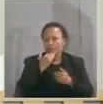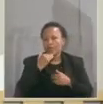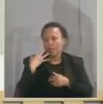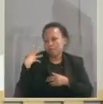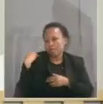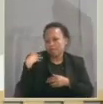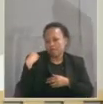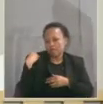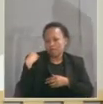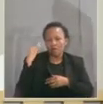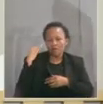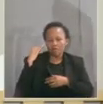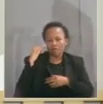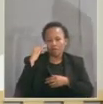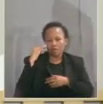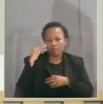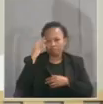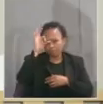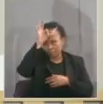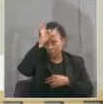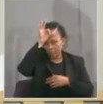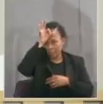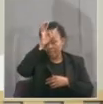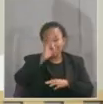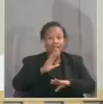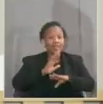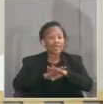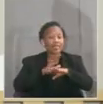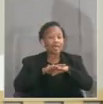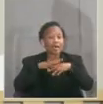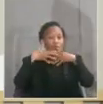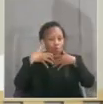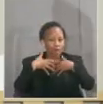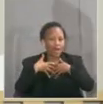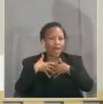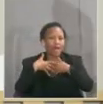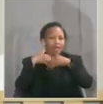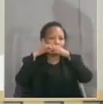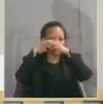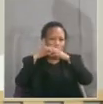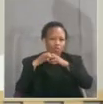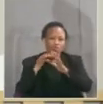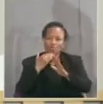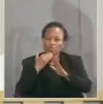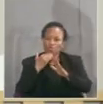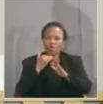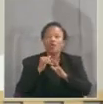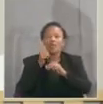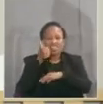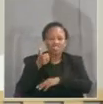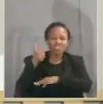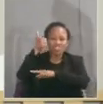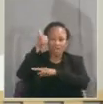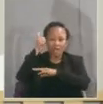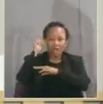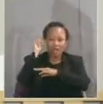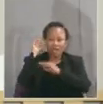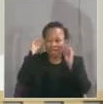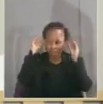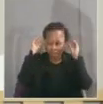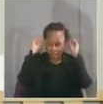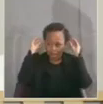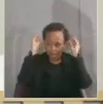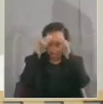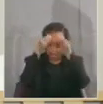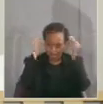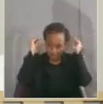who was then, during the time of establishment, General Begicele.